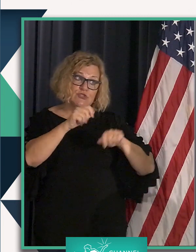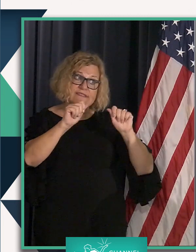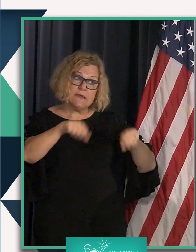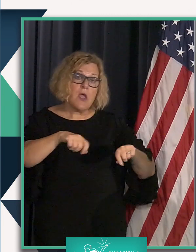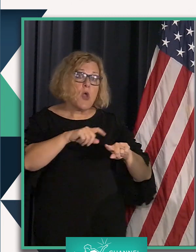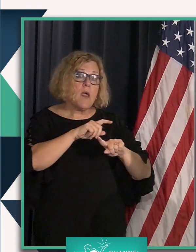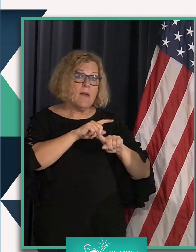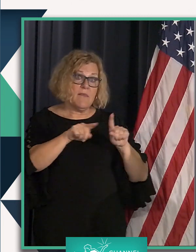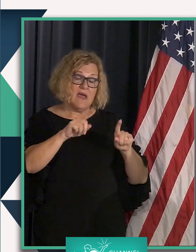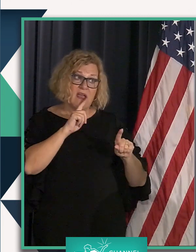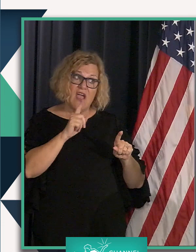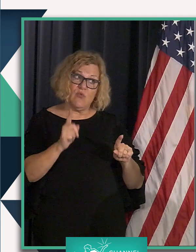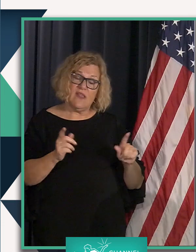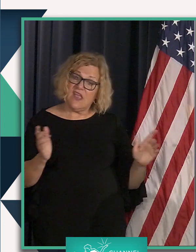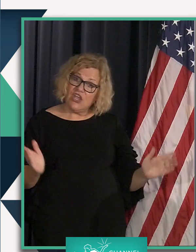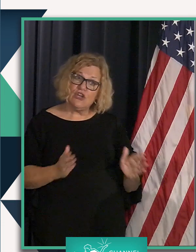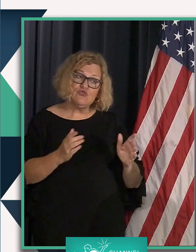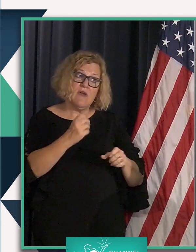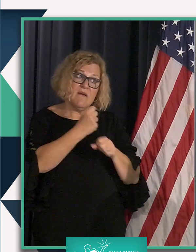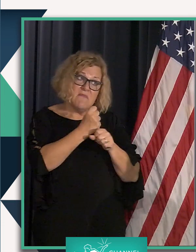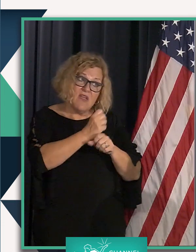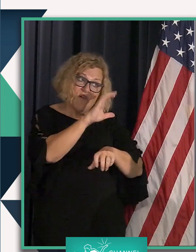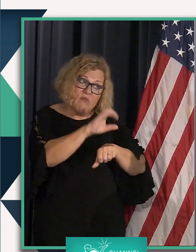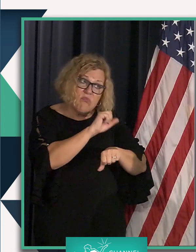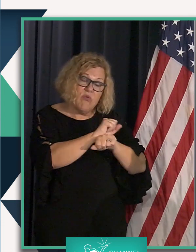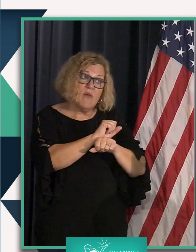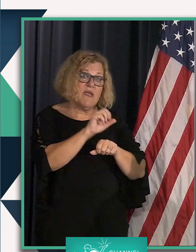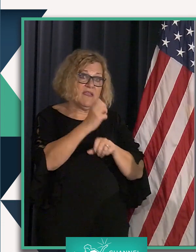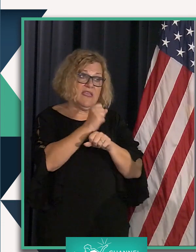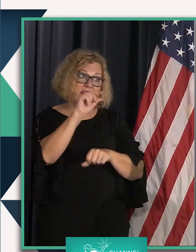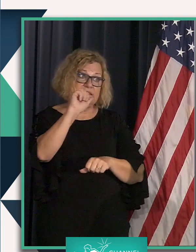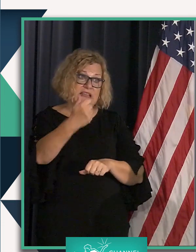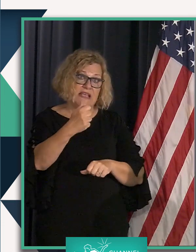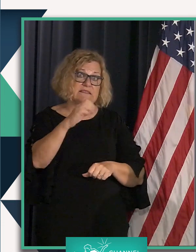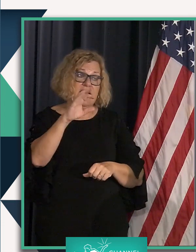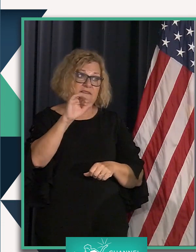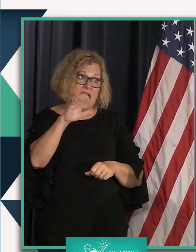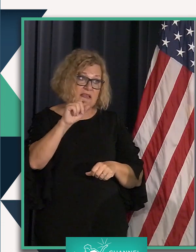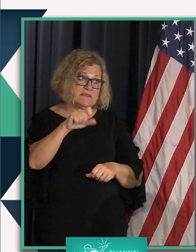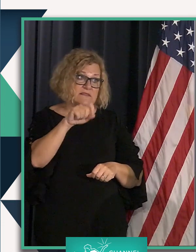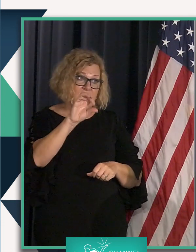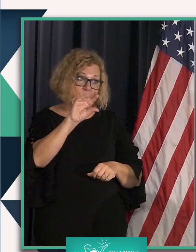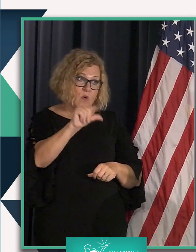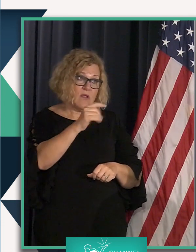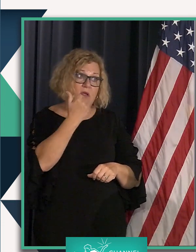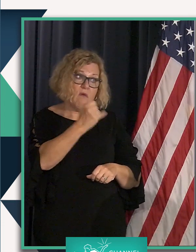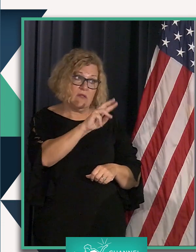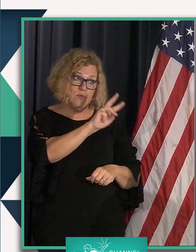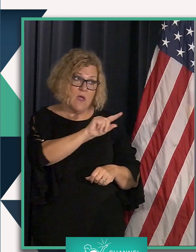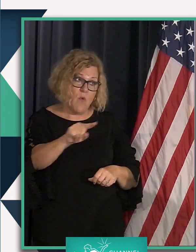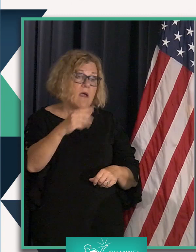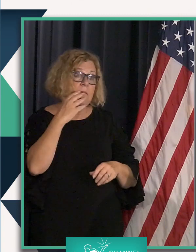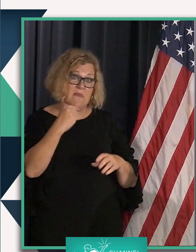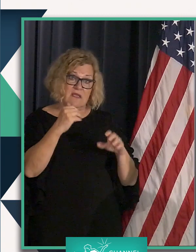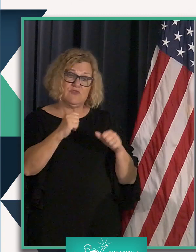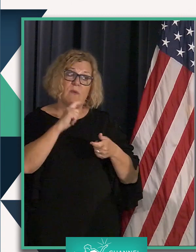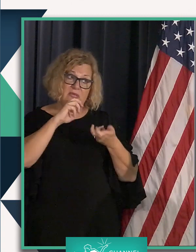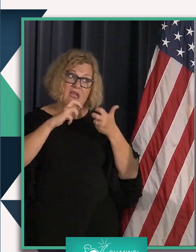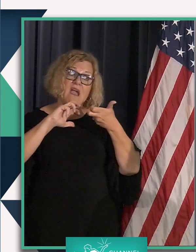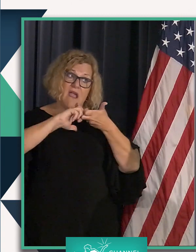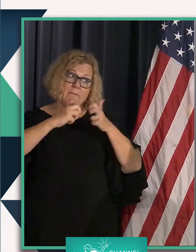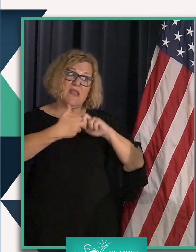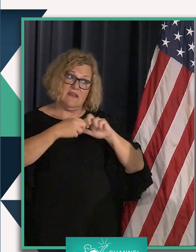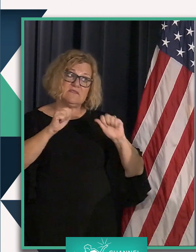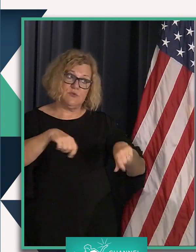I would really encourage you, make your appointment at getthetaxfax.org or call 211, because it could be a complicated